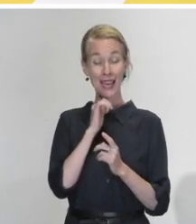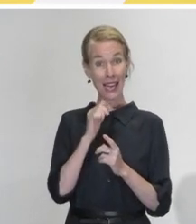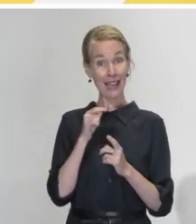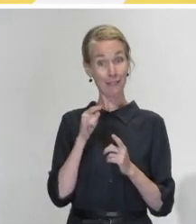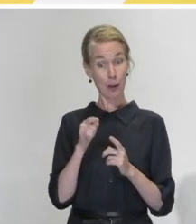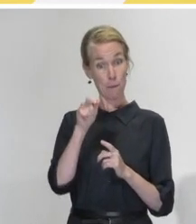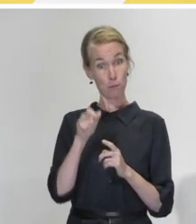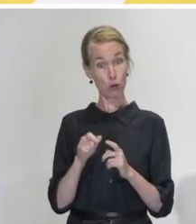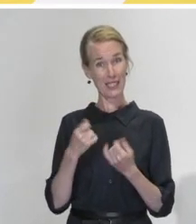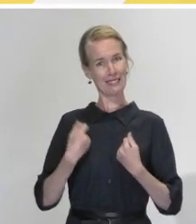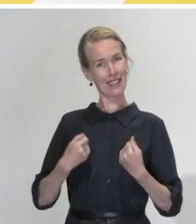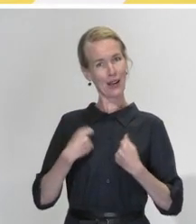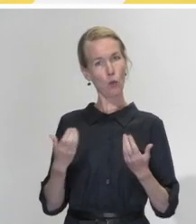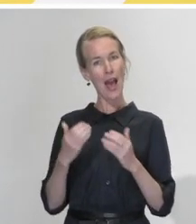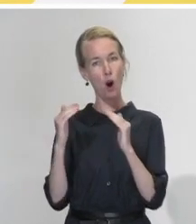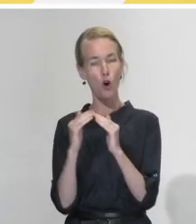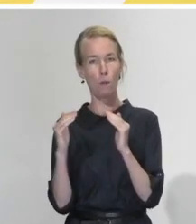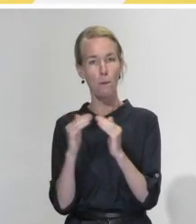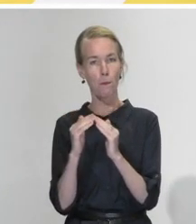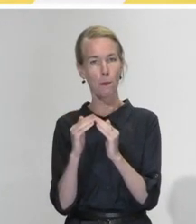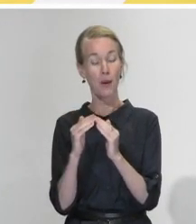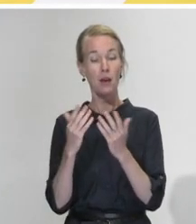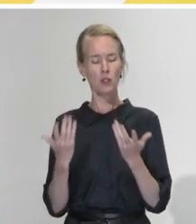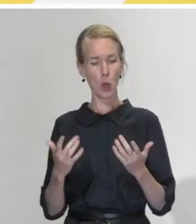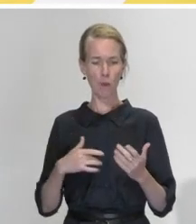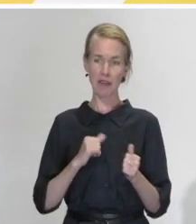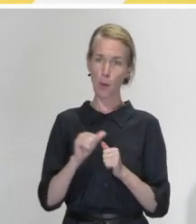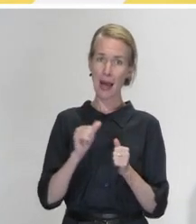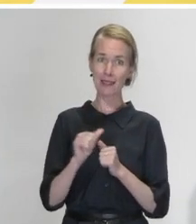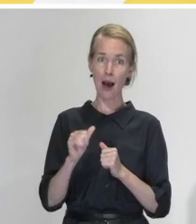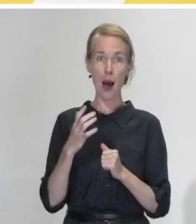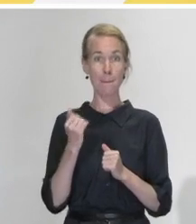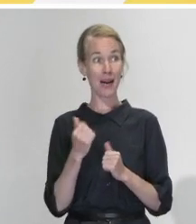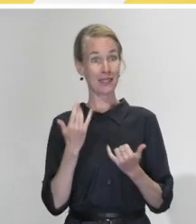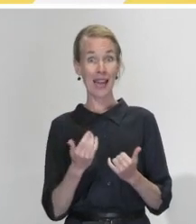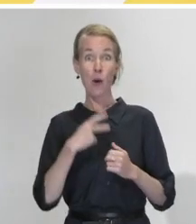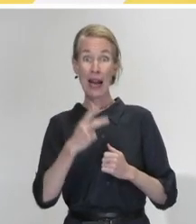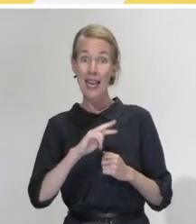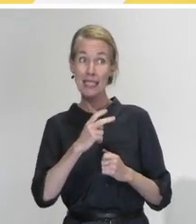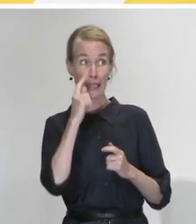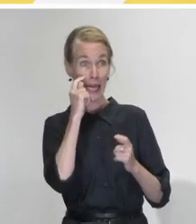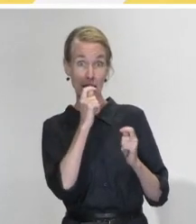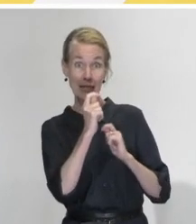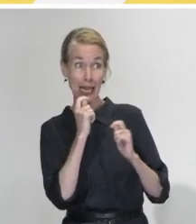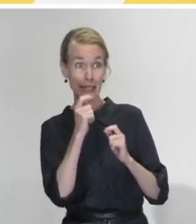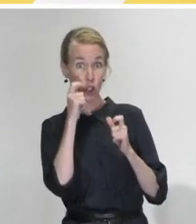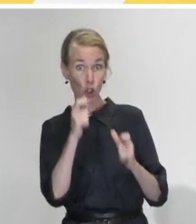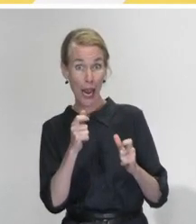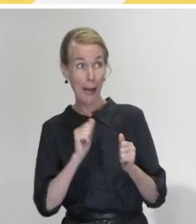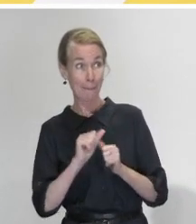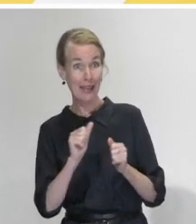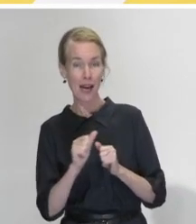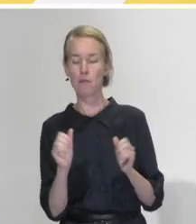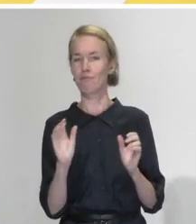who is recovering at home from COVID-19 infection, which would generally be mild to moderate,